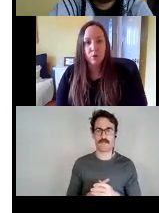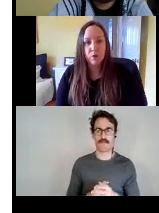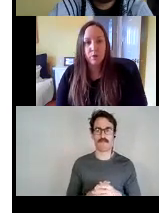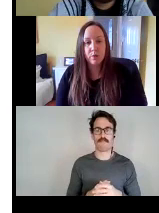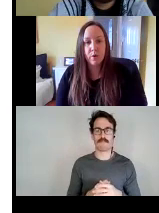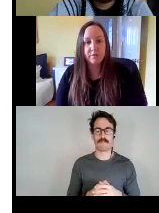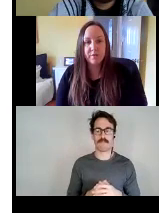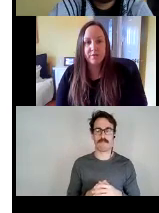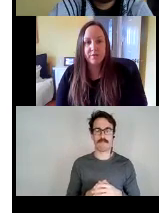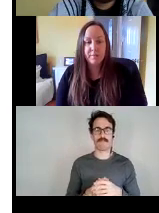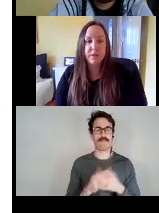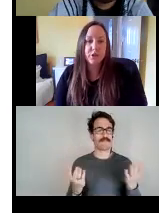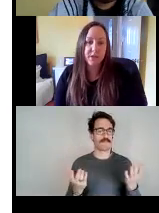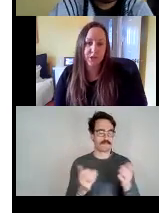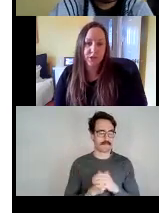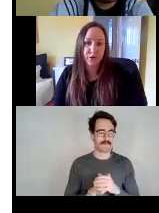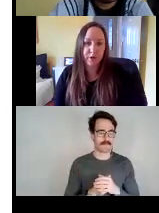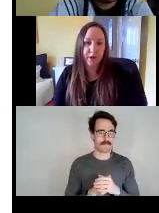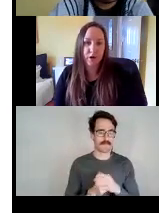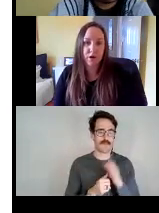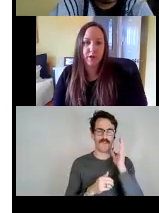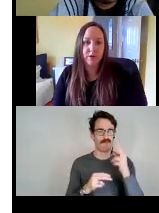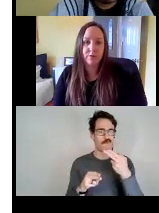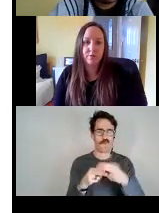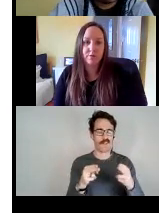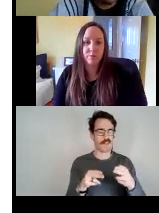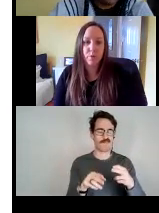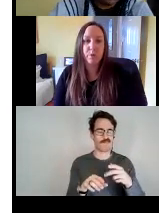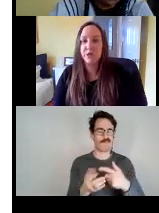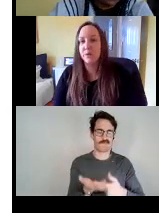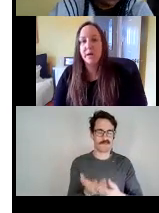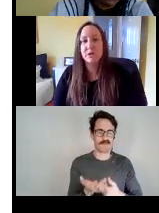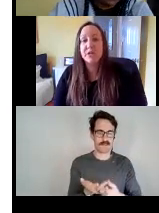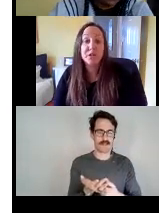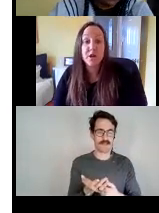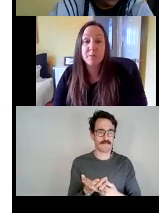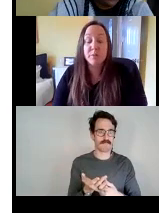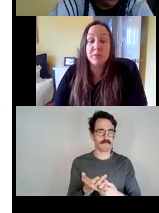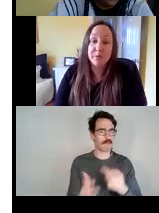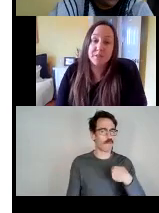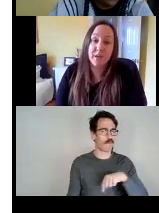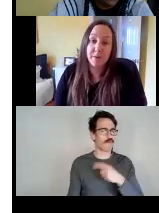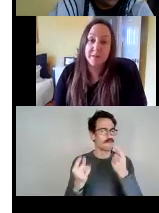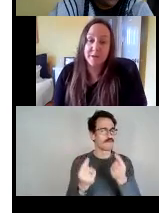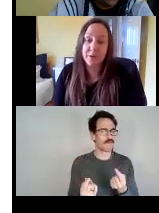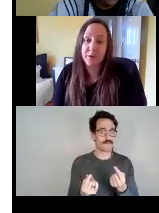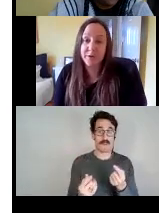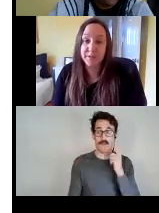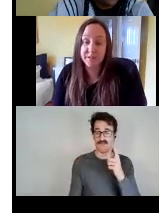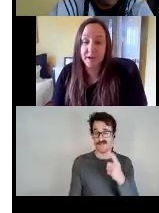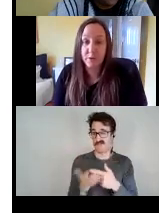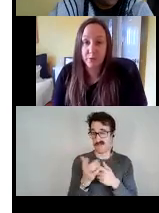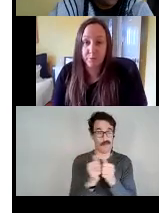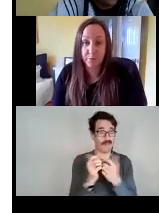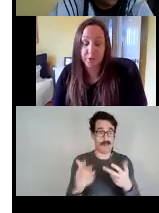So I'm going to just touch a little bit on what we do, and I'm just going to talk about it without the slide because I don't know how to